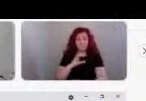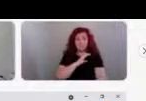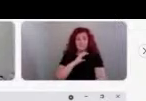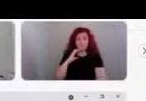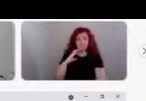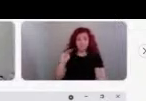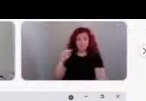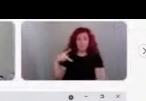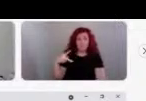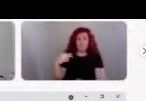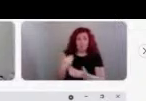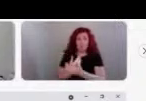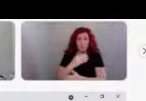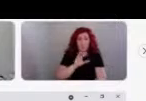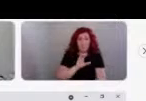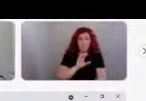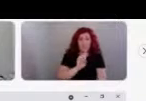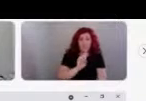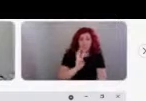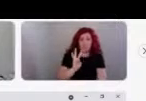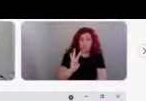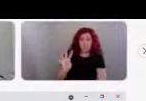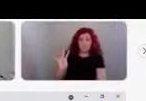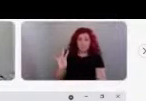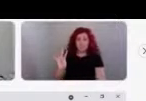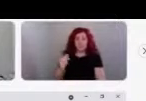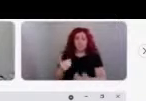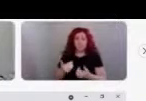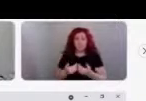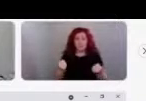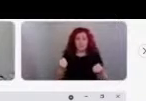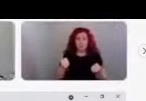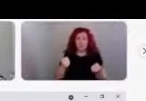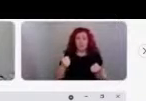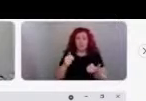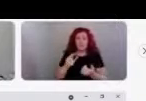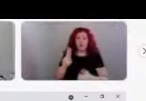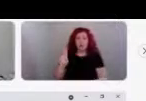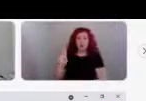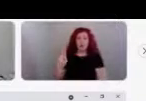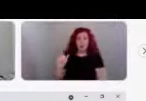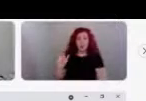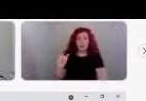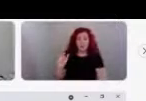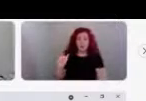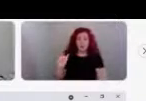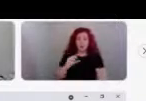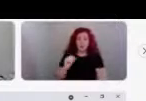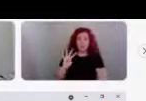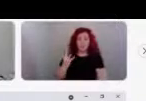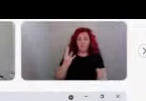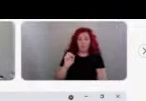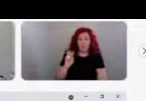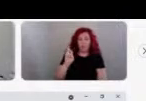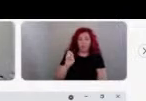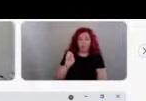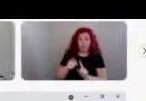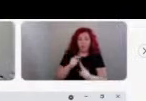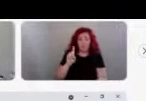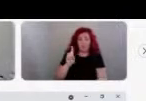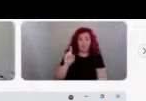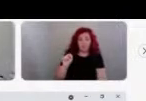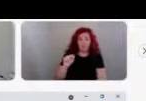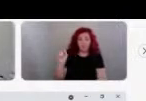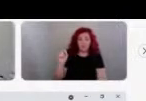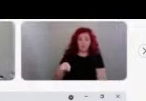the new cd6 and cd7 separate the university of arizona and fourth avenue from downtown tucson